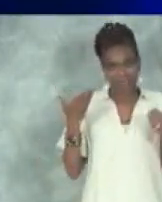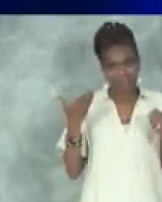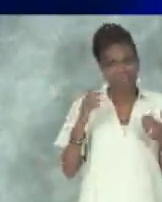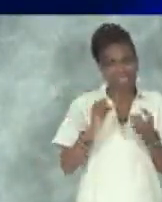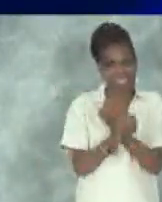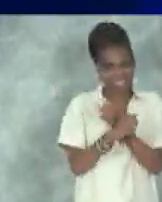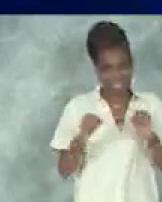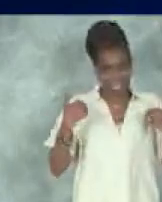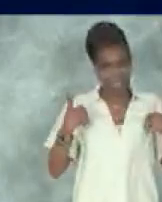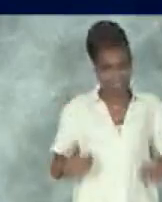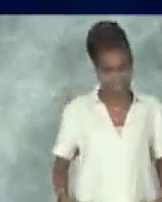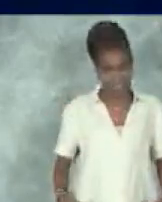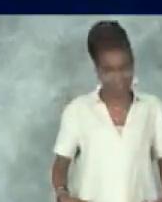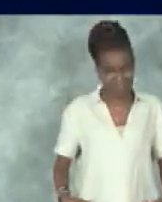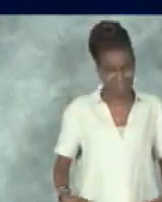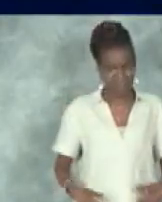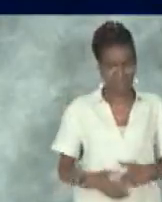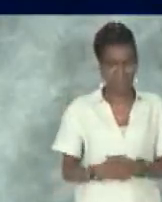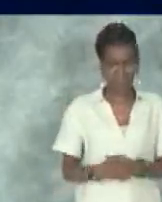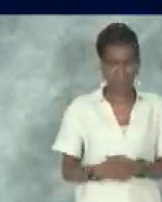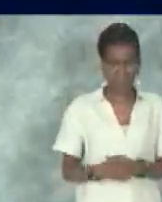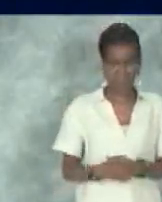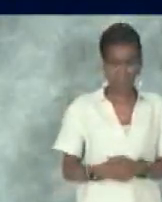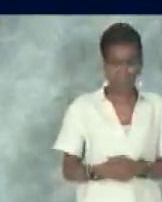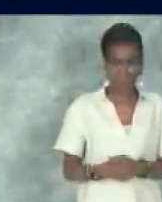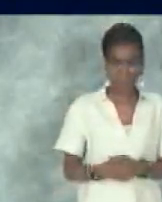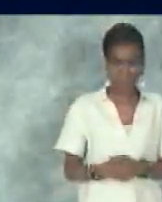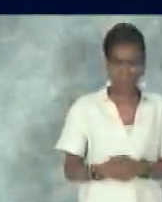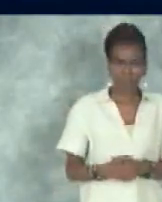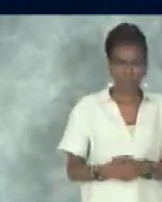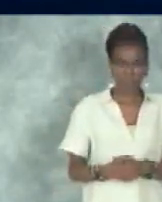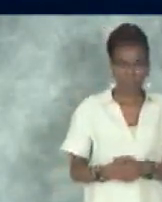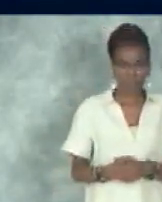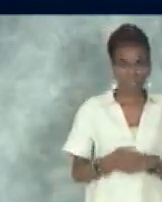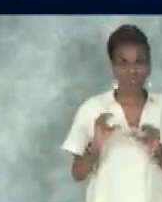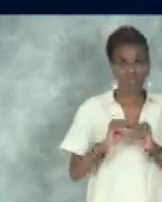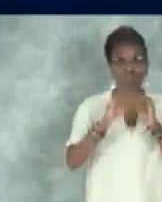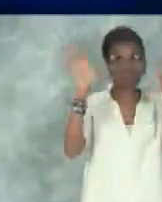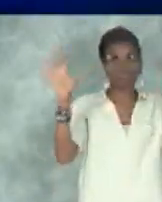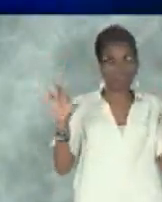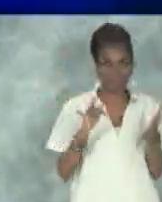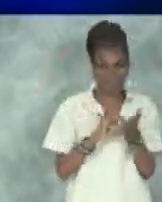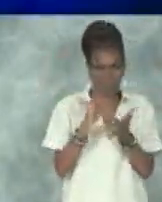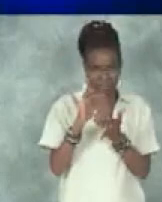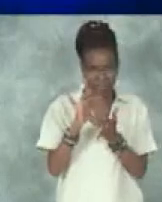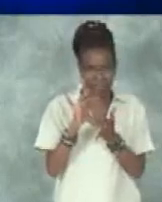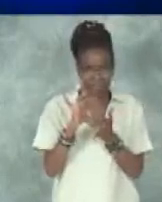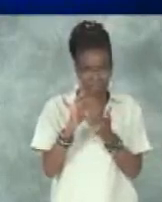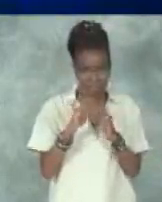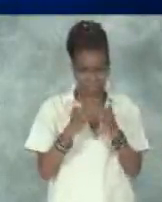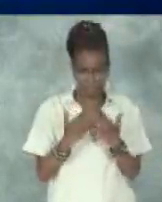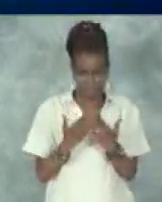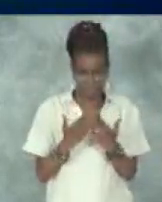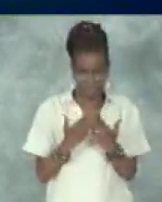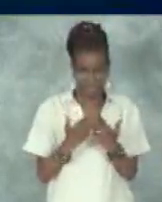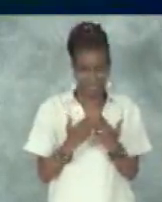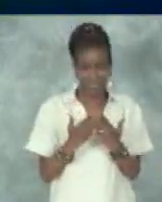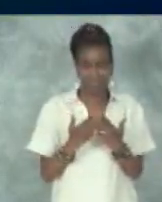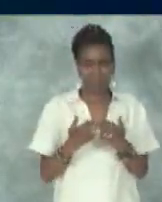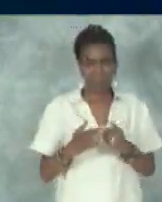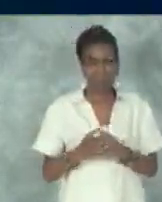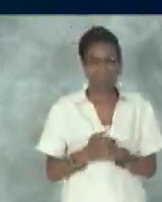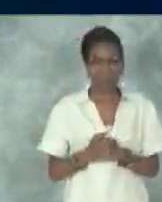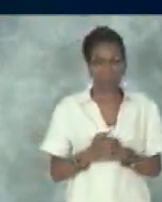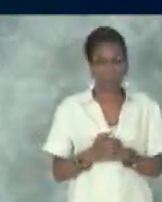would remind you, you know, do you know what the role of miracles in the Bible are? Whenever you see a miracle or a theophonic